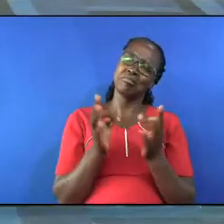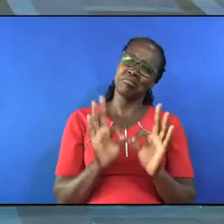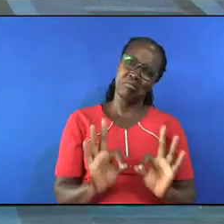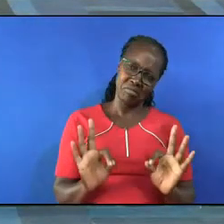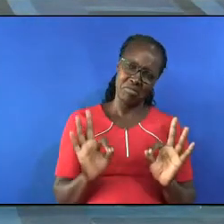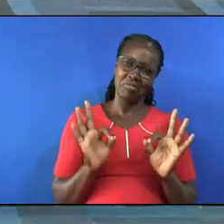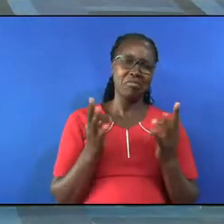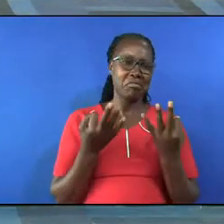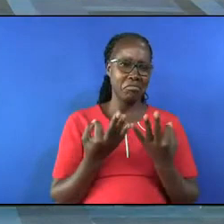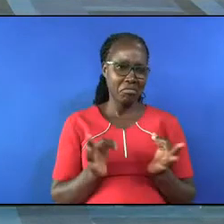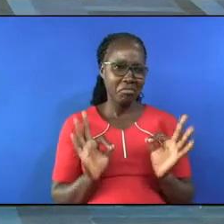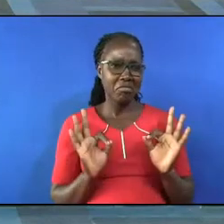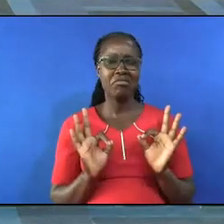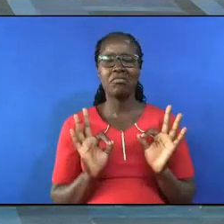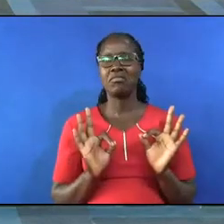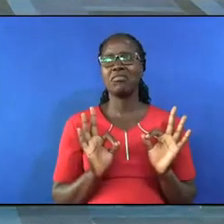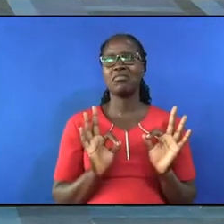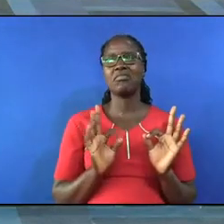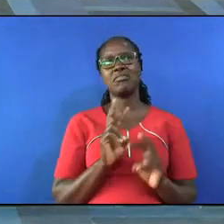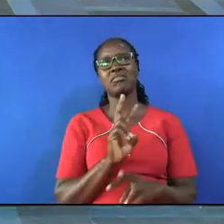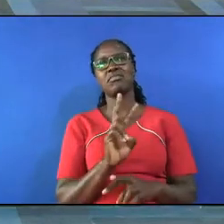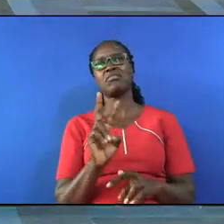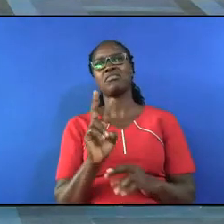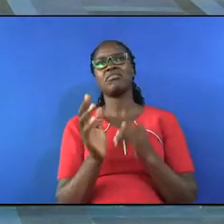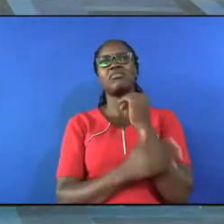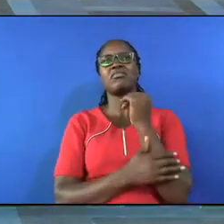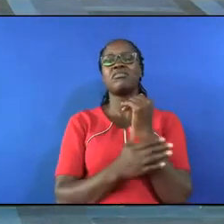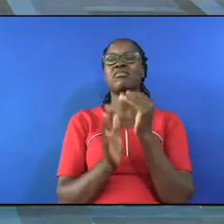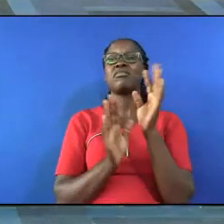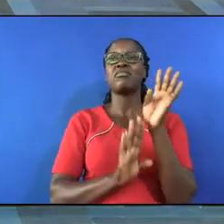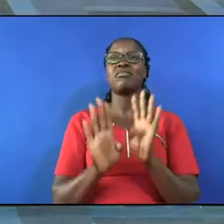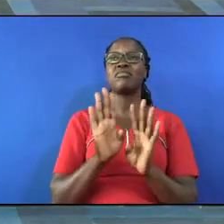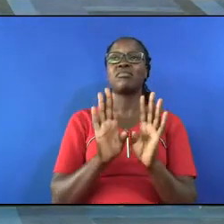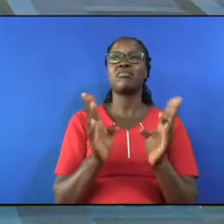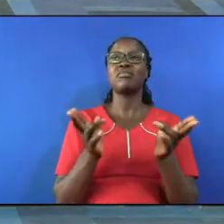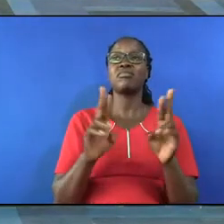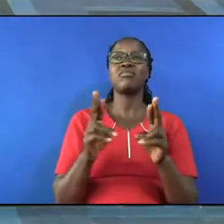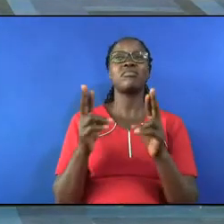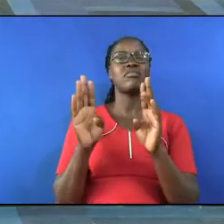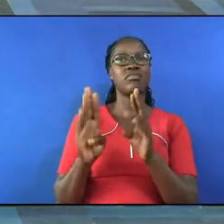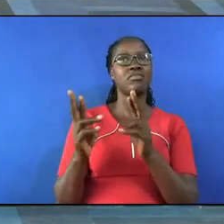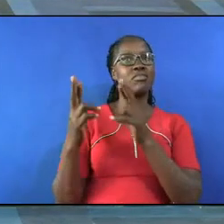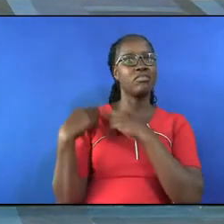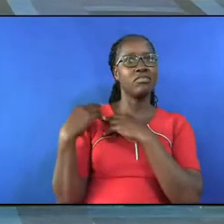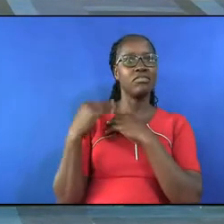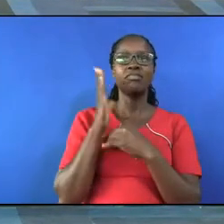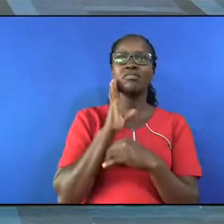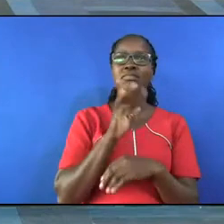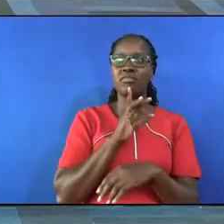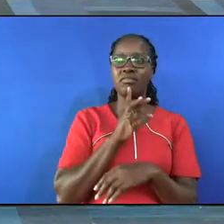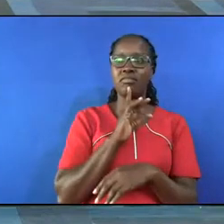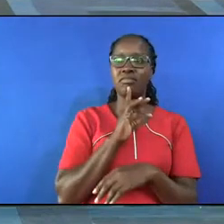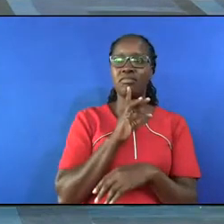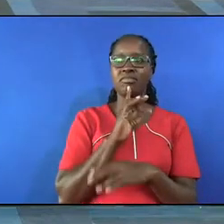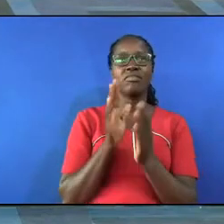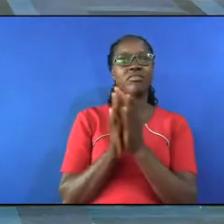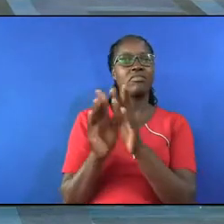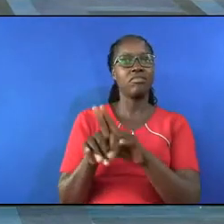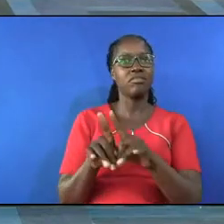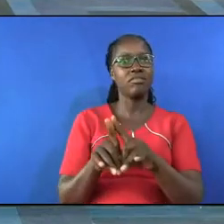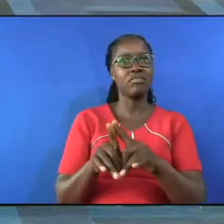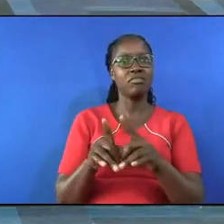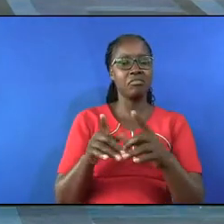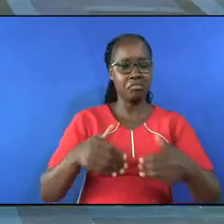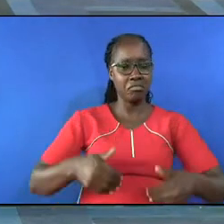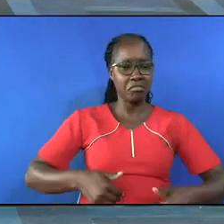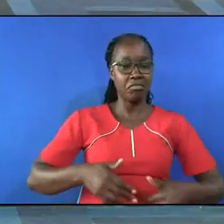just do nothing and watch while they build up these bad habits. Let us be responsible parents and guardians, and even youth